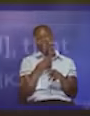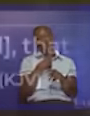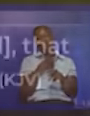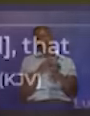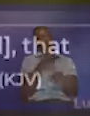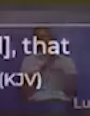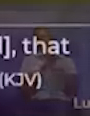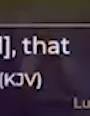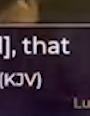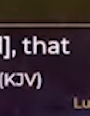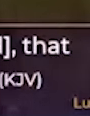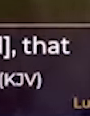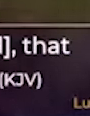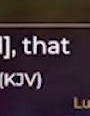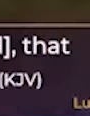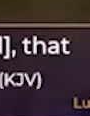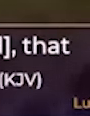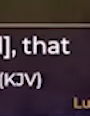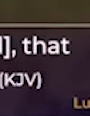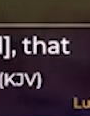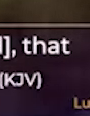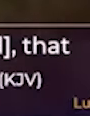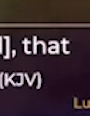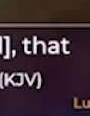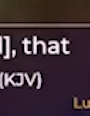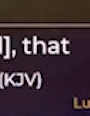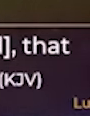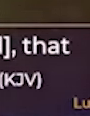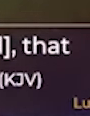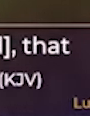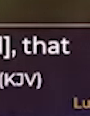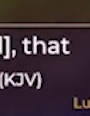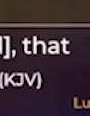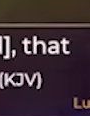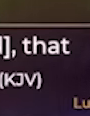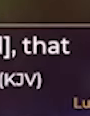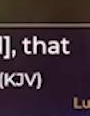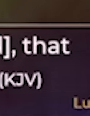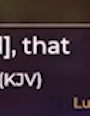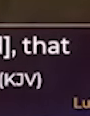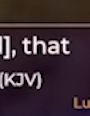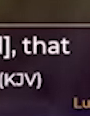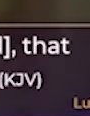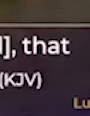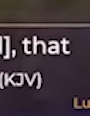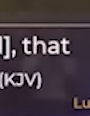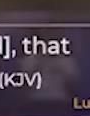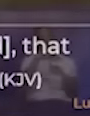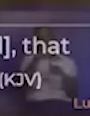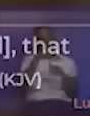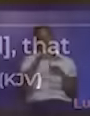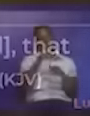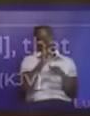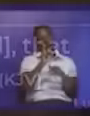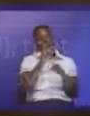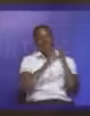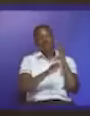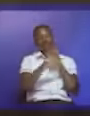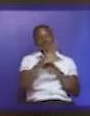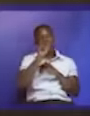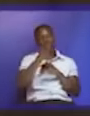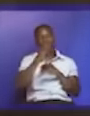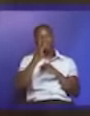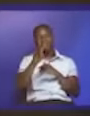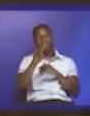listen carefully and not to faint. Hallelujah. In 1 Thessalonians chapter 5 and verse 17, he says